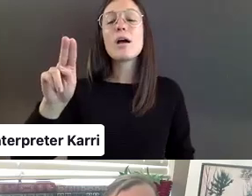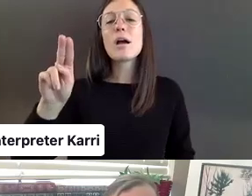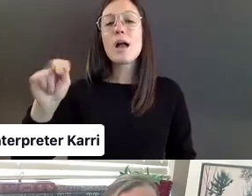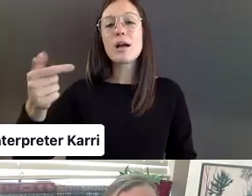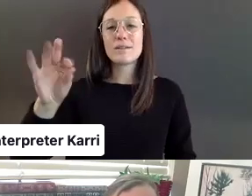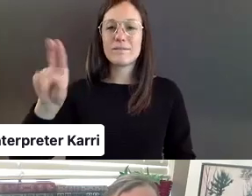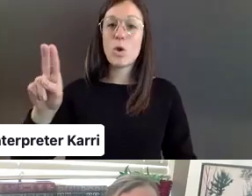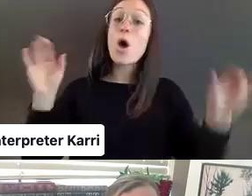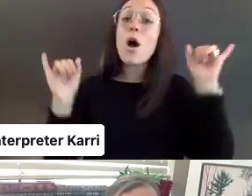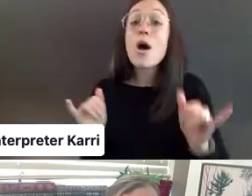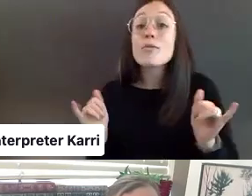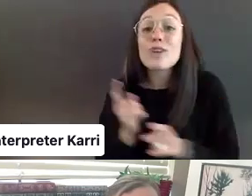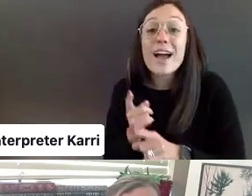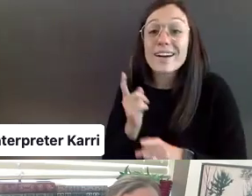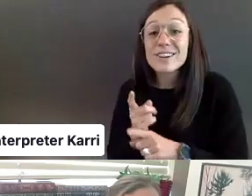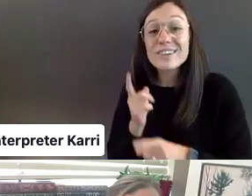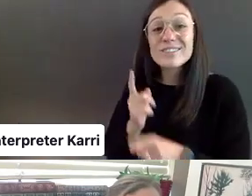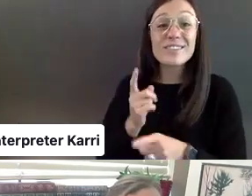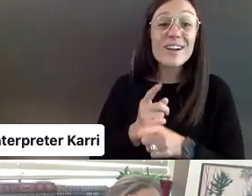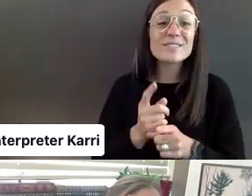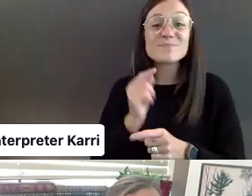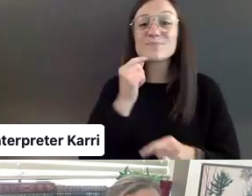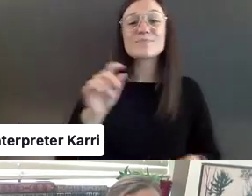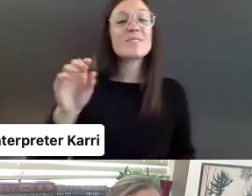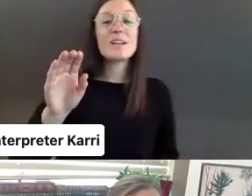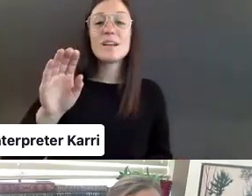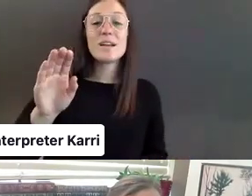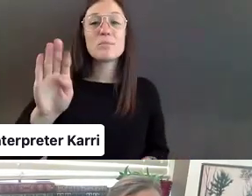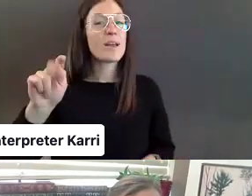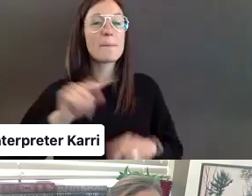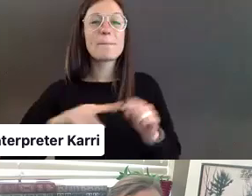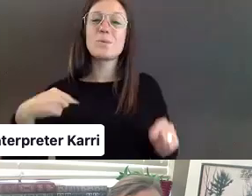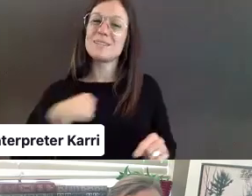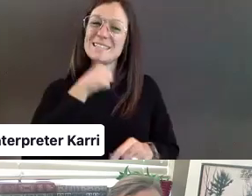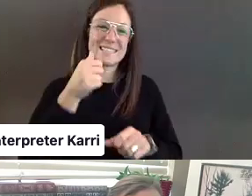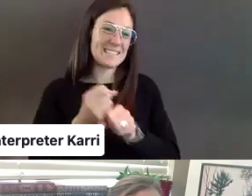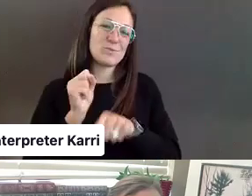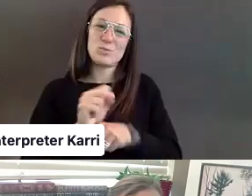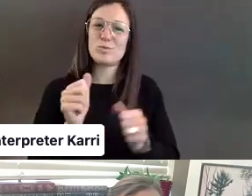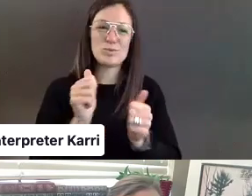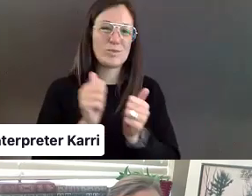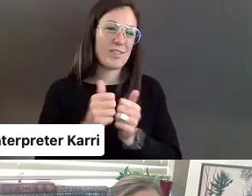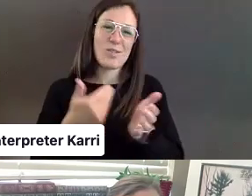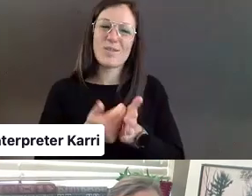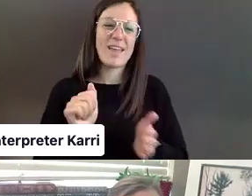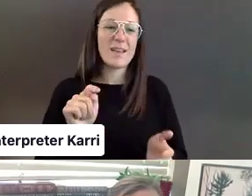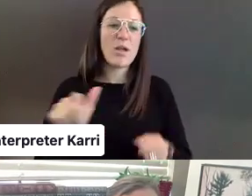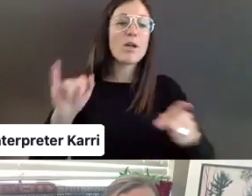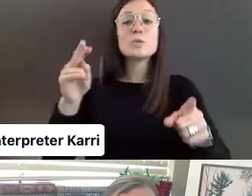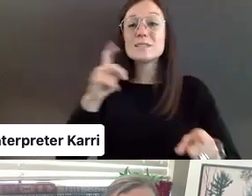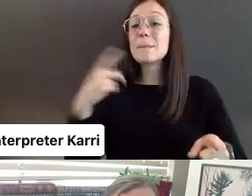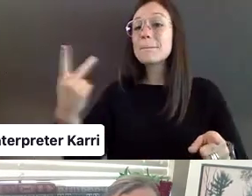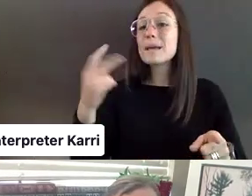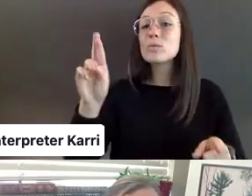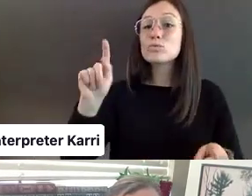Oh. Yes, Right. But you didn't work together. Yeah, but we did not even remotely close to work together. My goodness. And Ruthie and I were both on